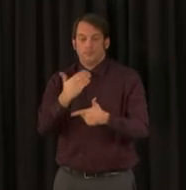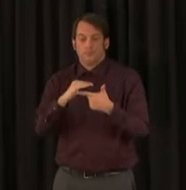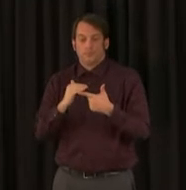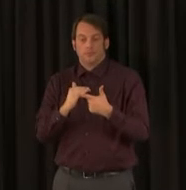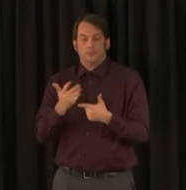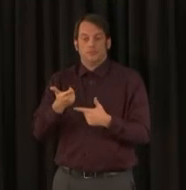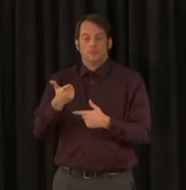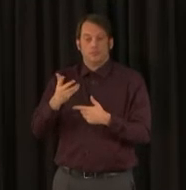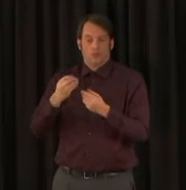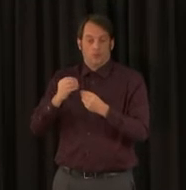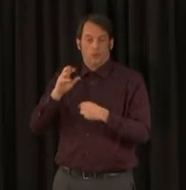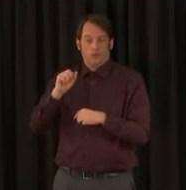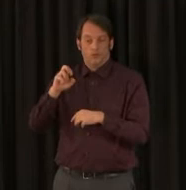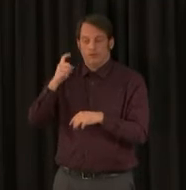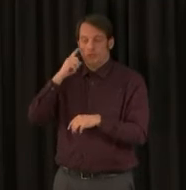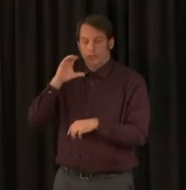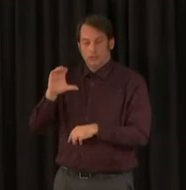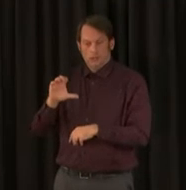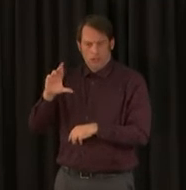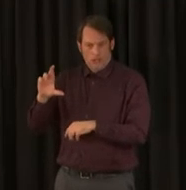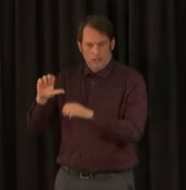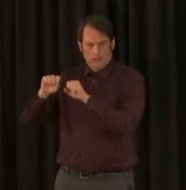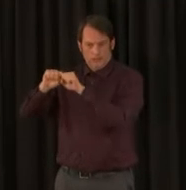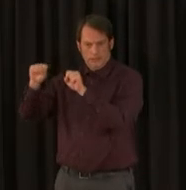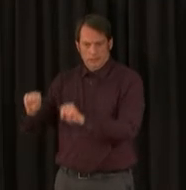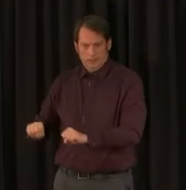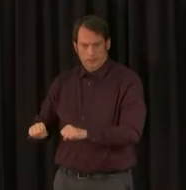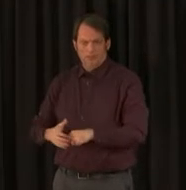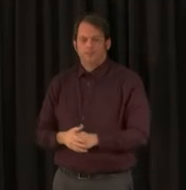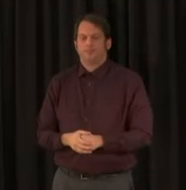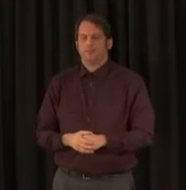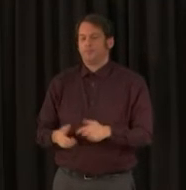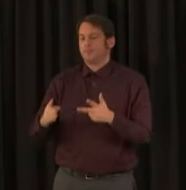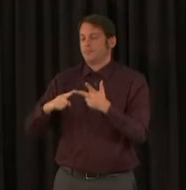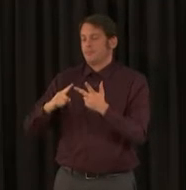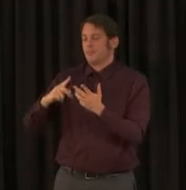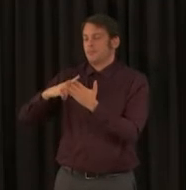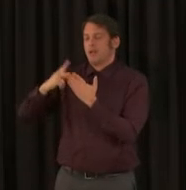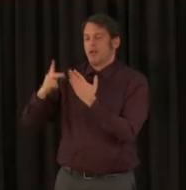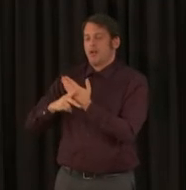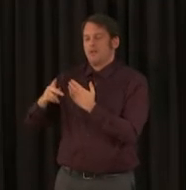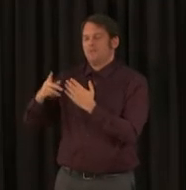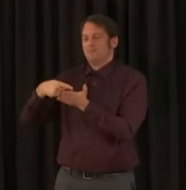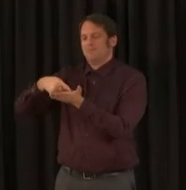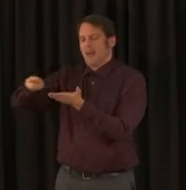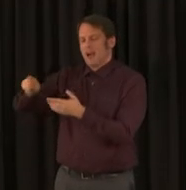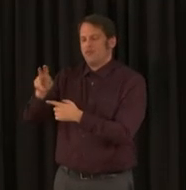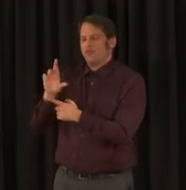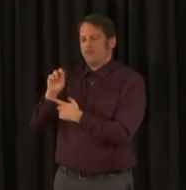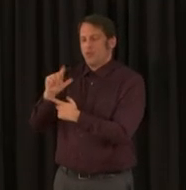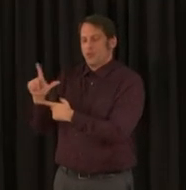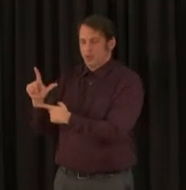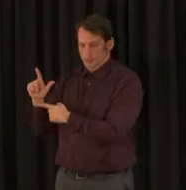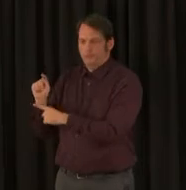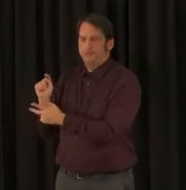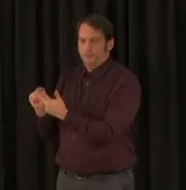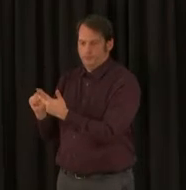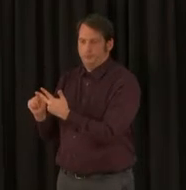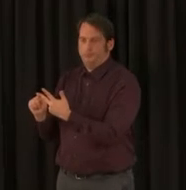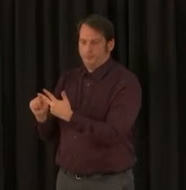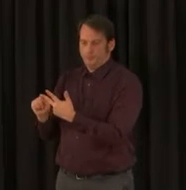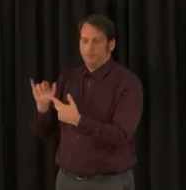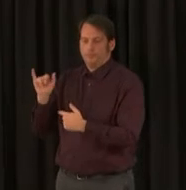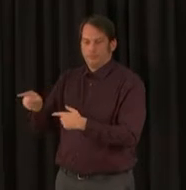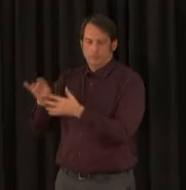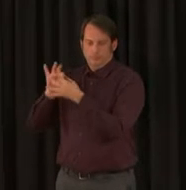software for a CRM system, payroll software. You can also use the money toward